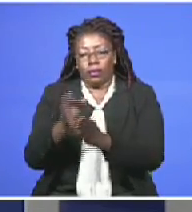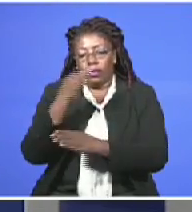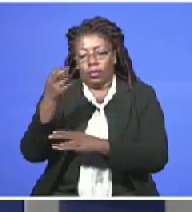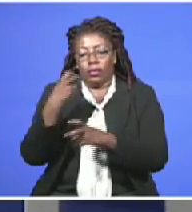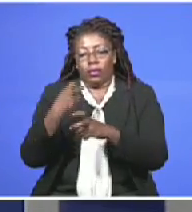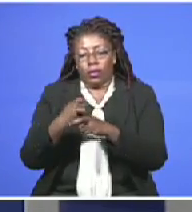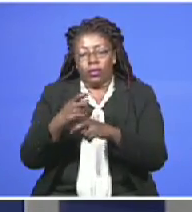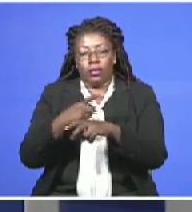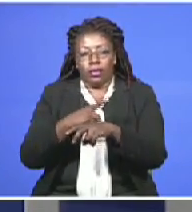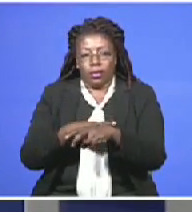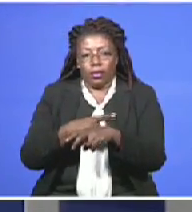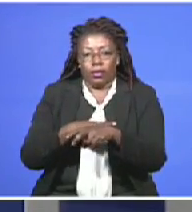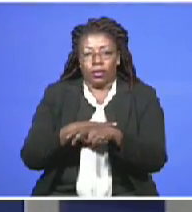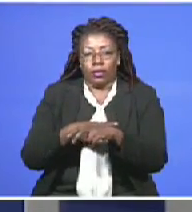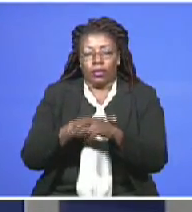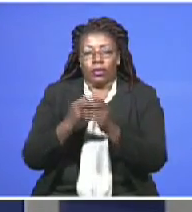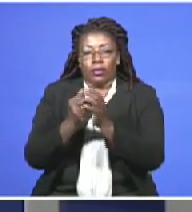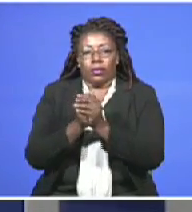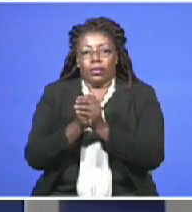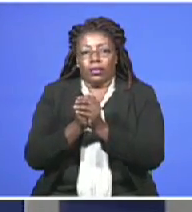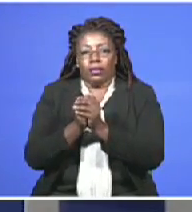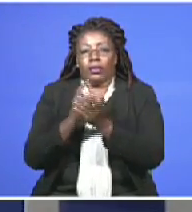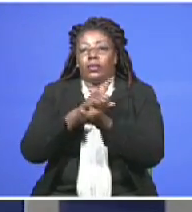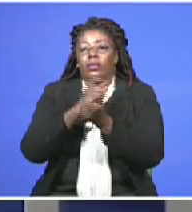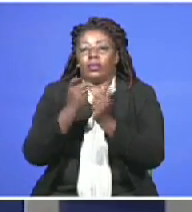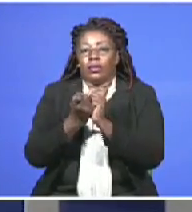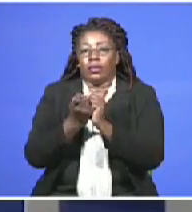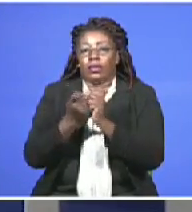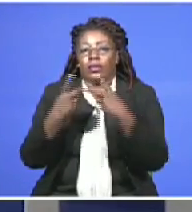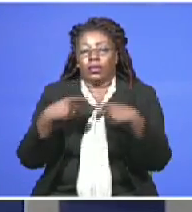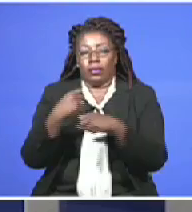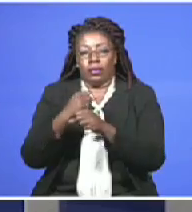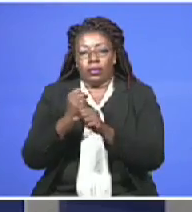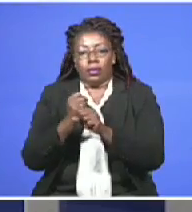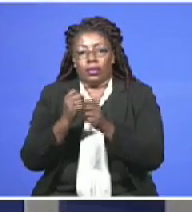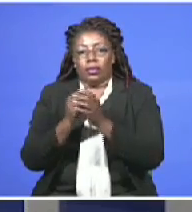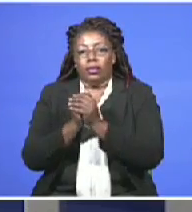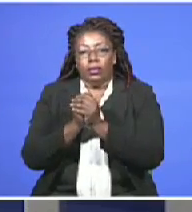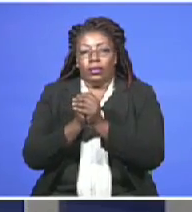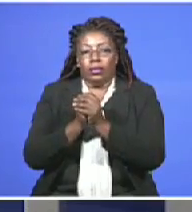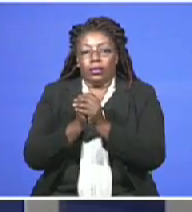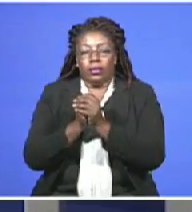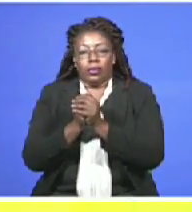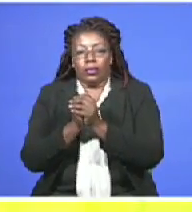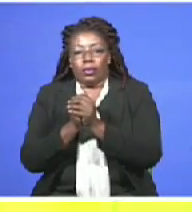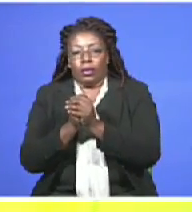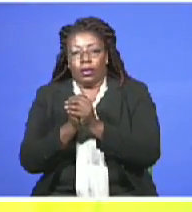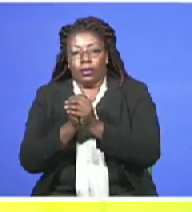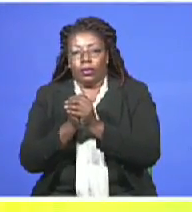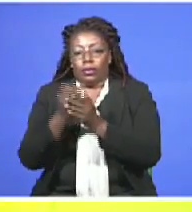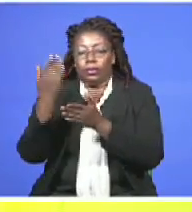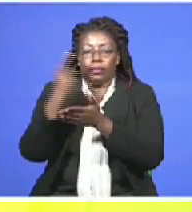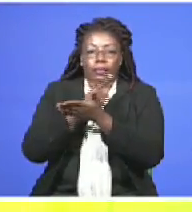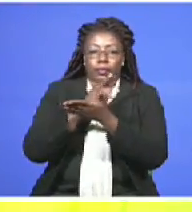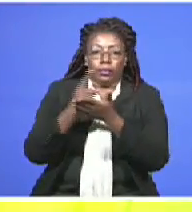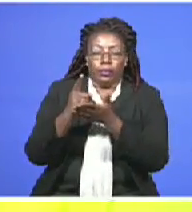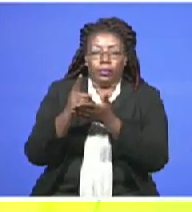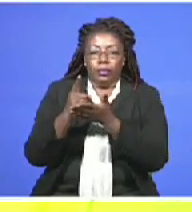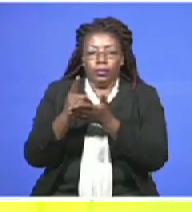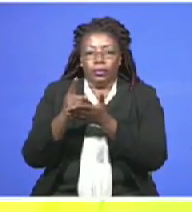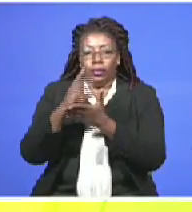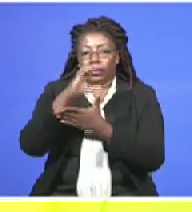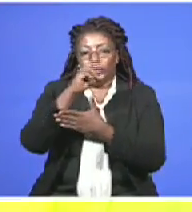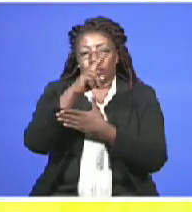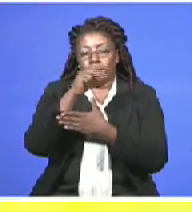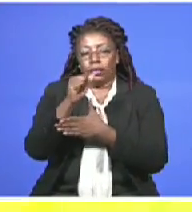times, and as Julian Gibson tells us, changes have been made. incident was last week when Dennis Chucky Smith,